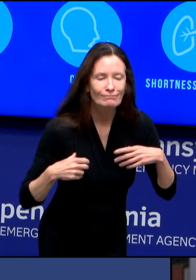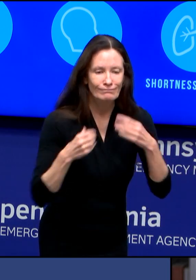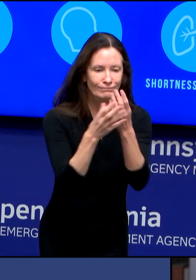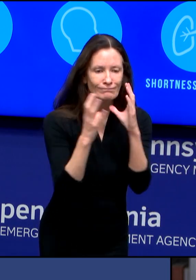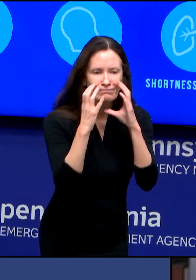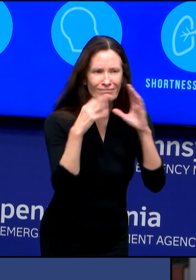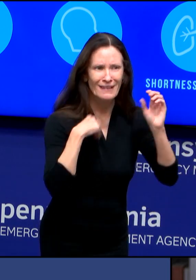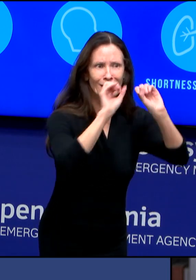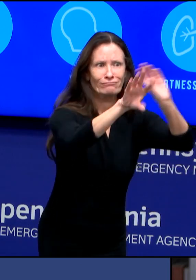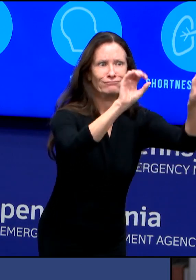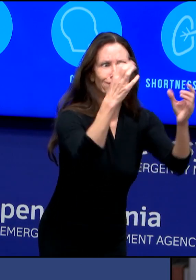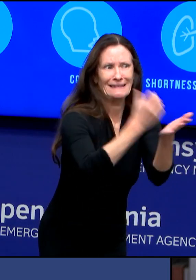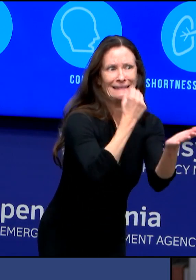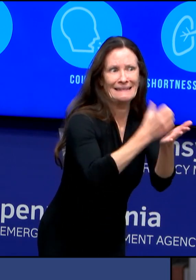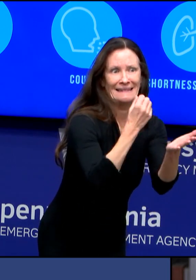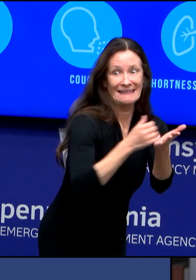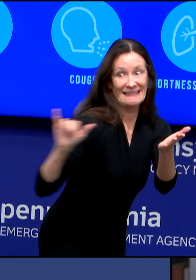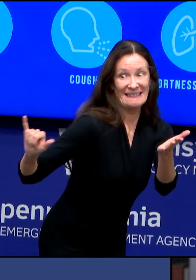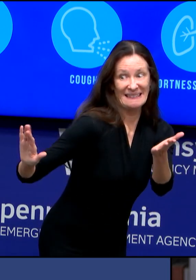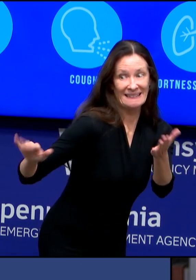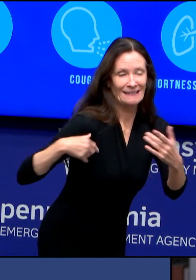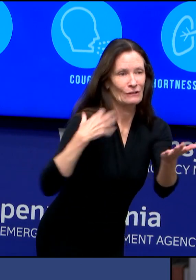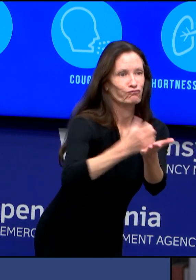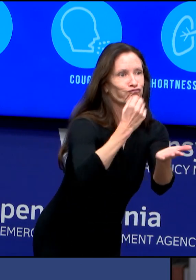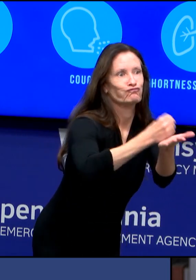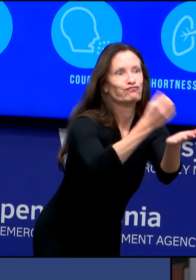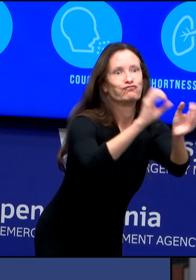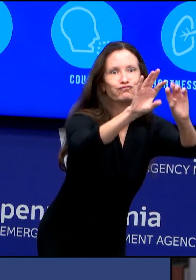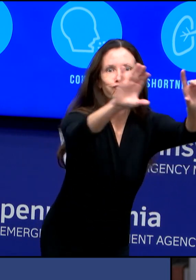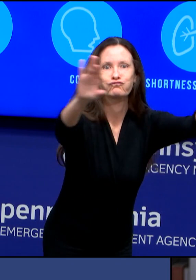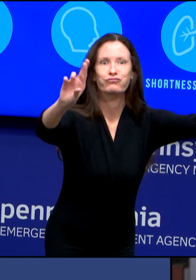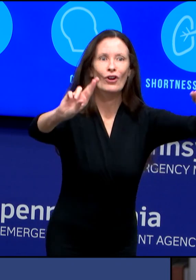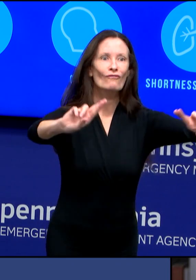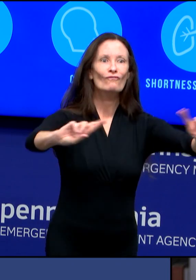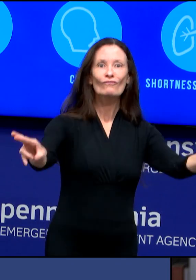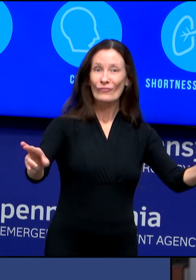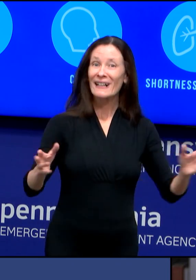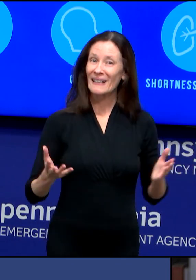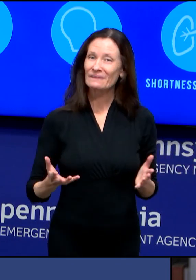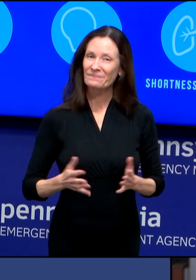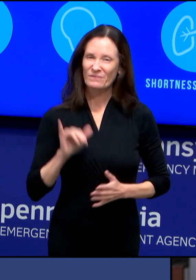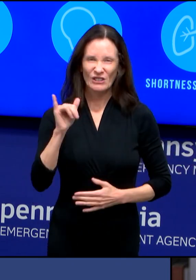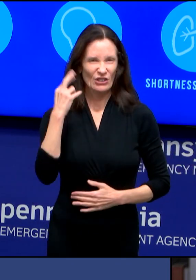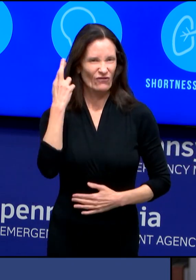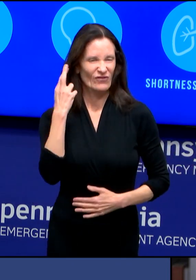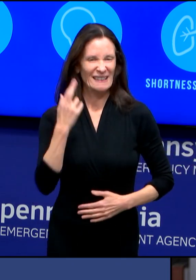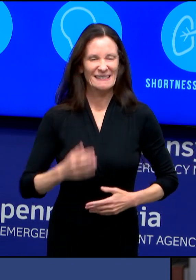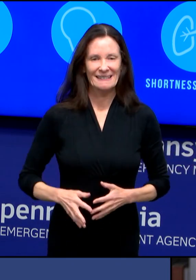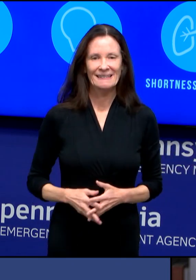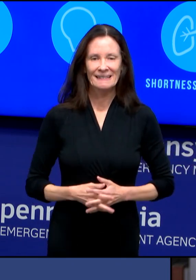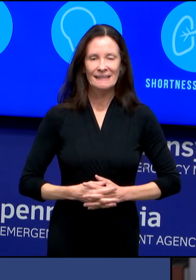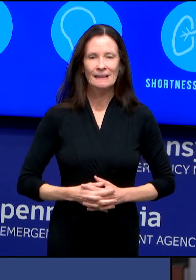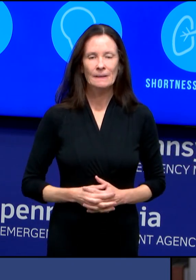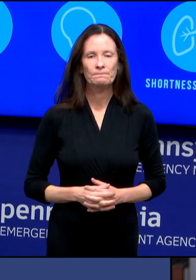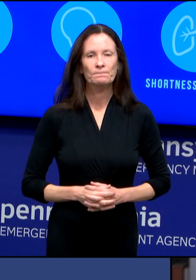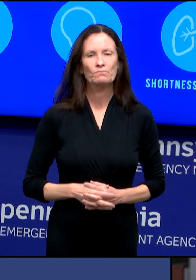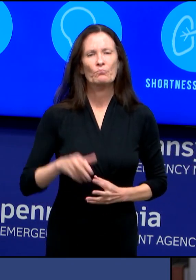how many waivers have been granted to or originally deemed non-life-sustaining businesses?